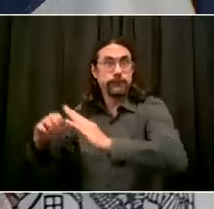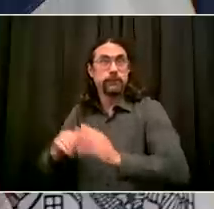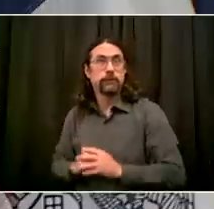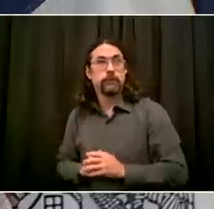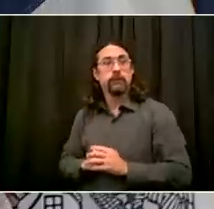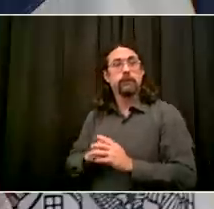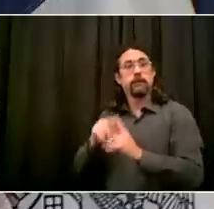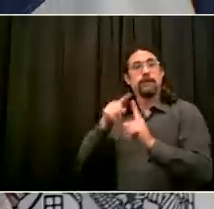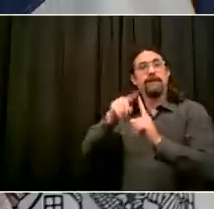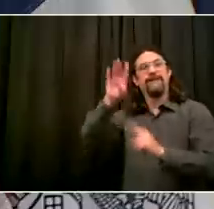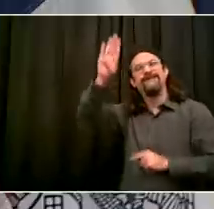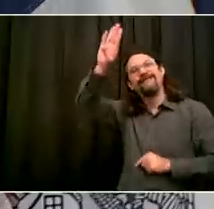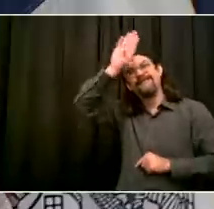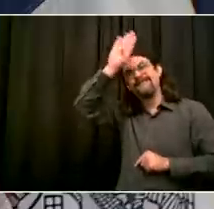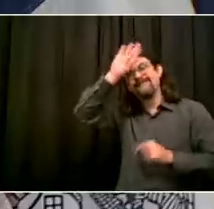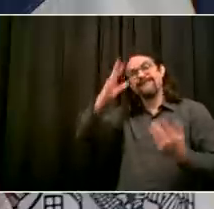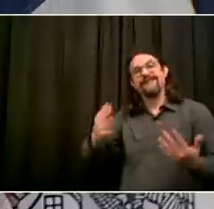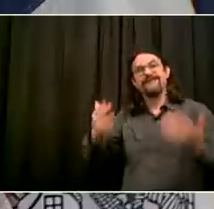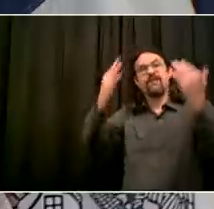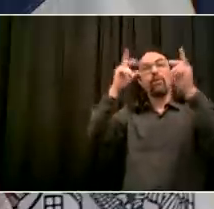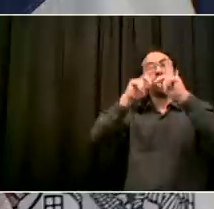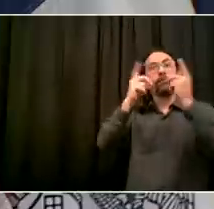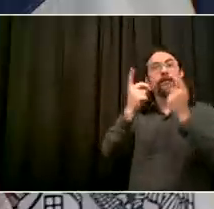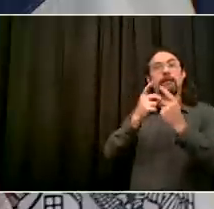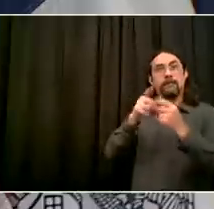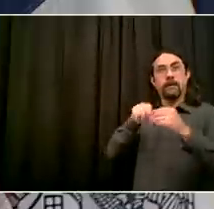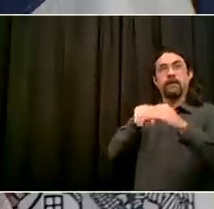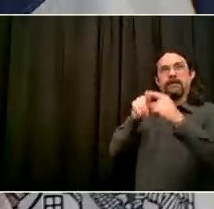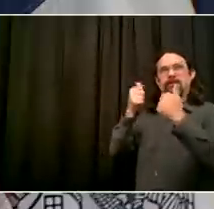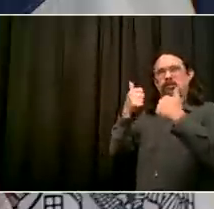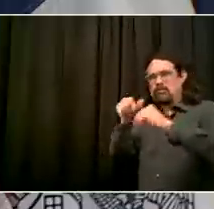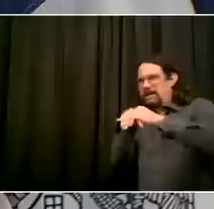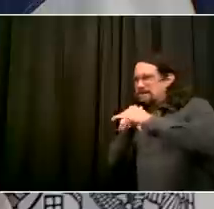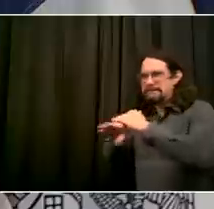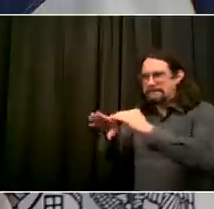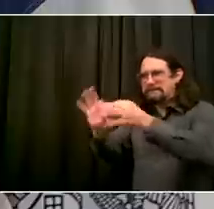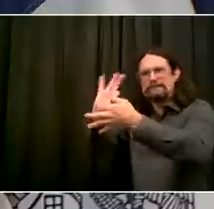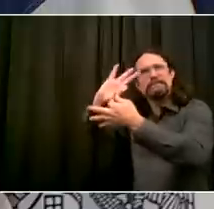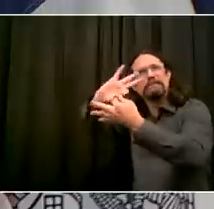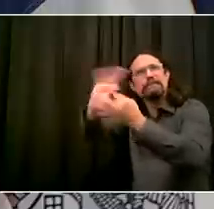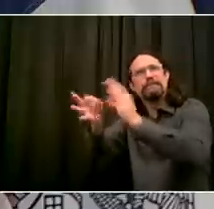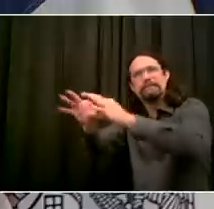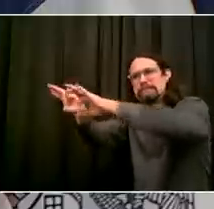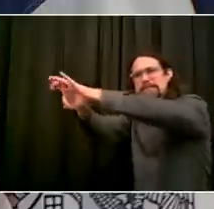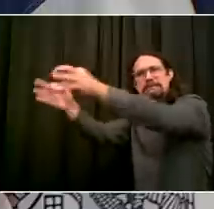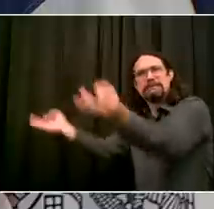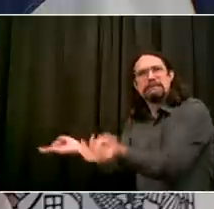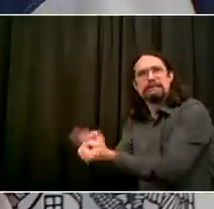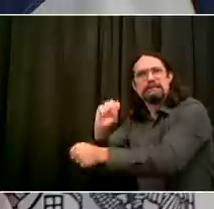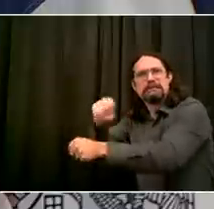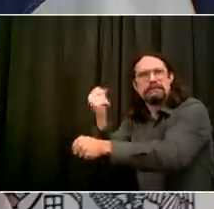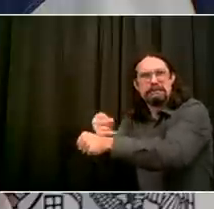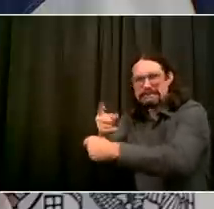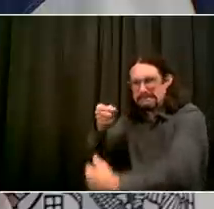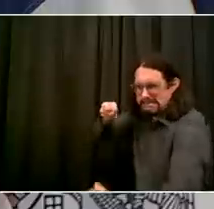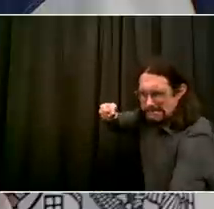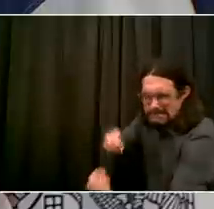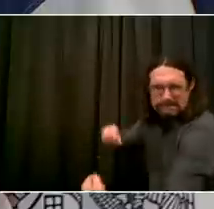know, COVID-19 orders. Could you talk about that? Should there have been summonses issued in that